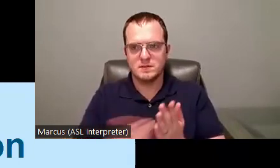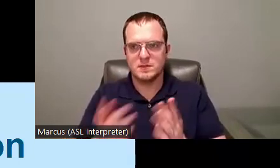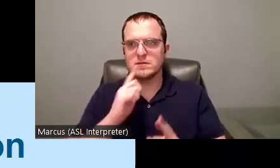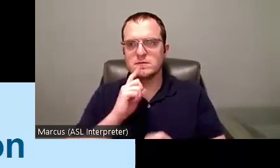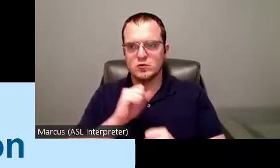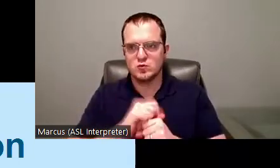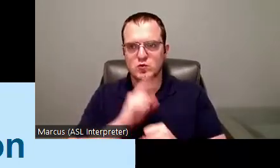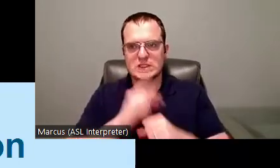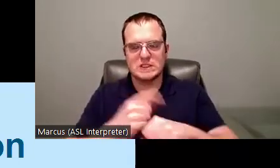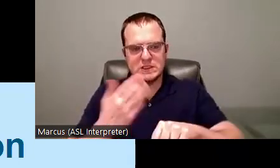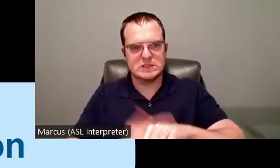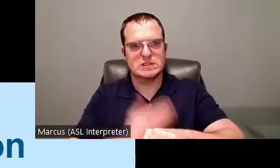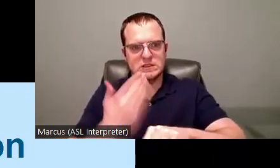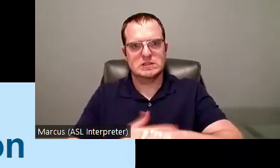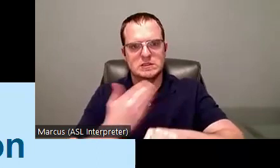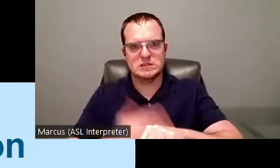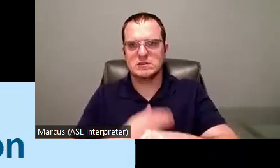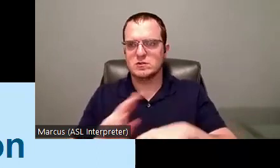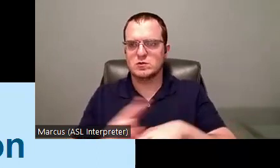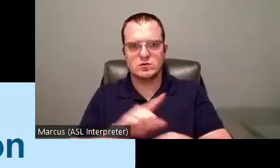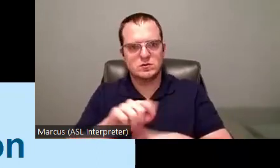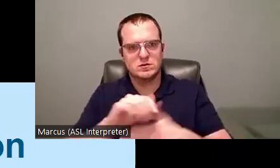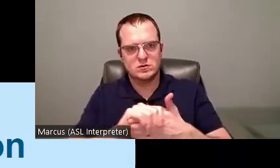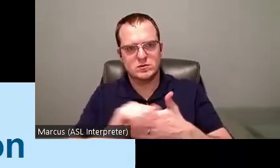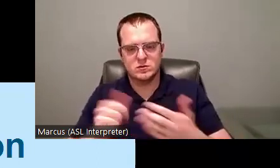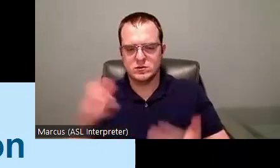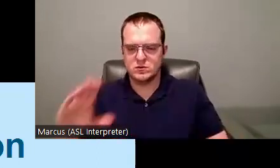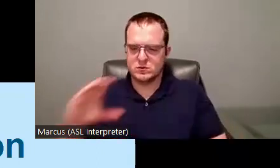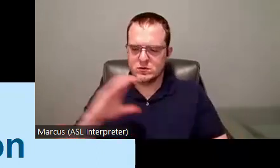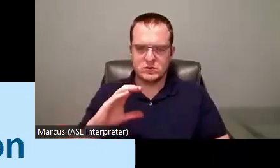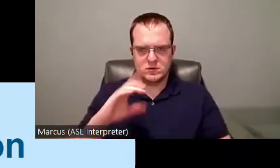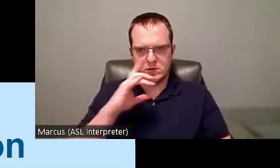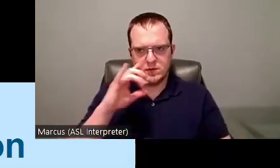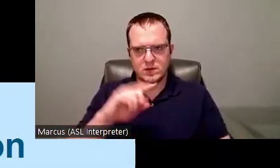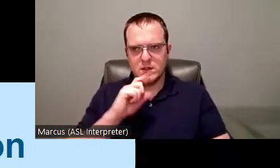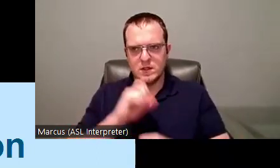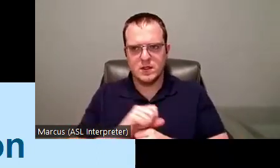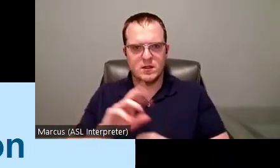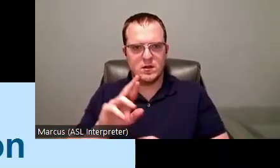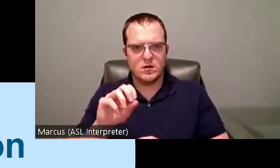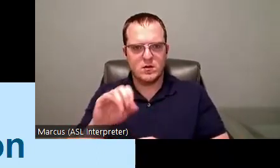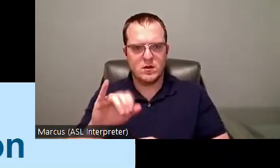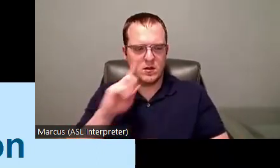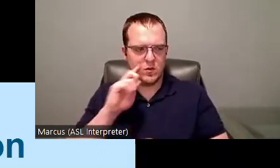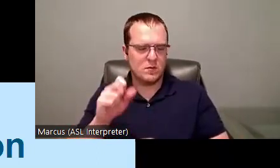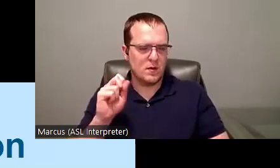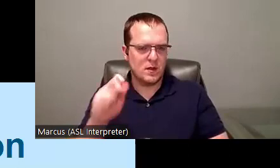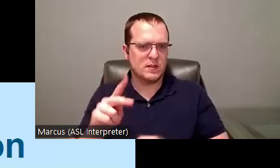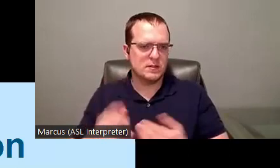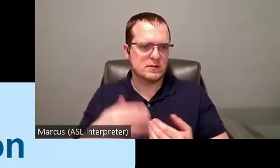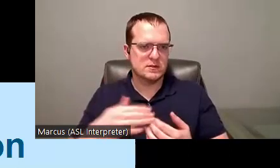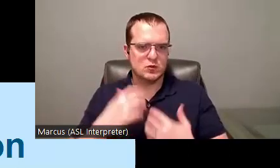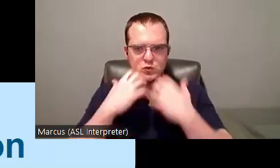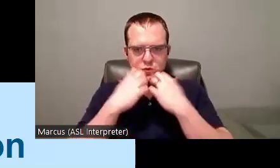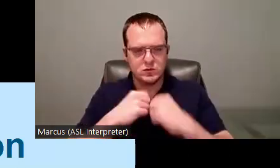ground. So using these dollars, we're getting as significant return on investment in preserving